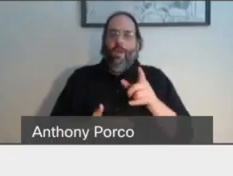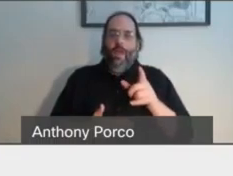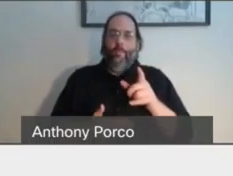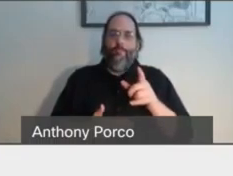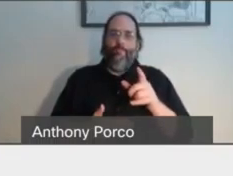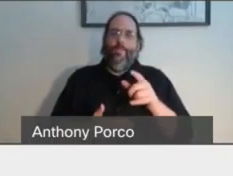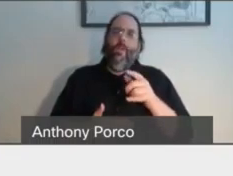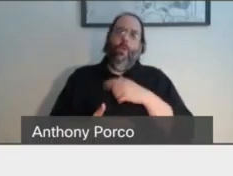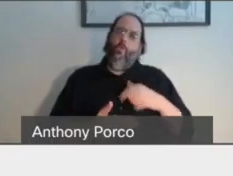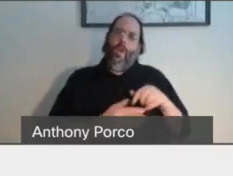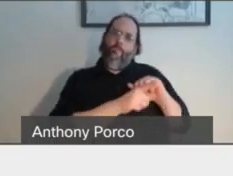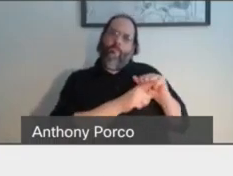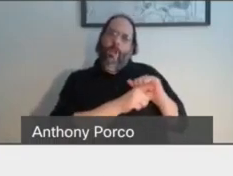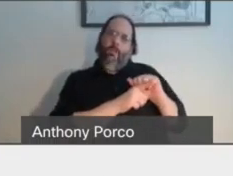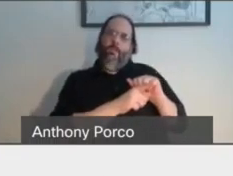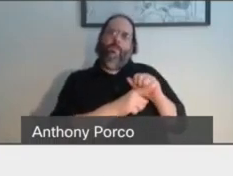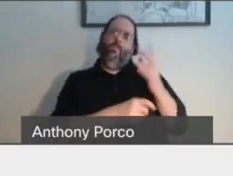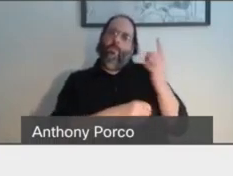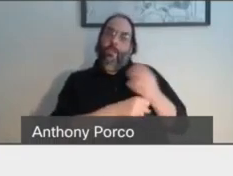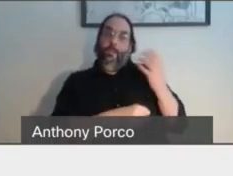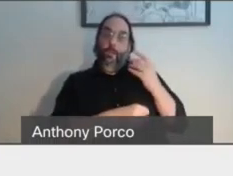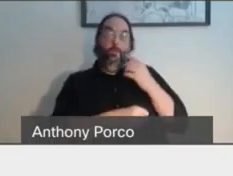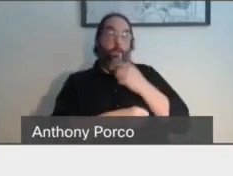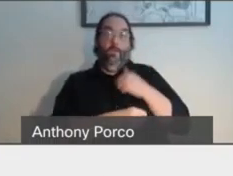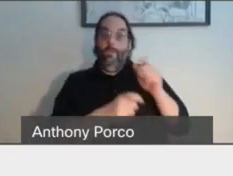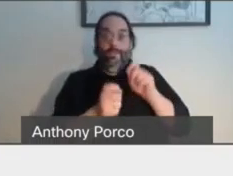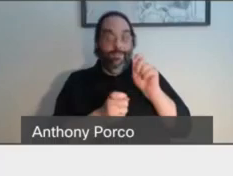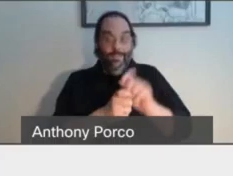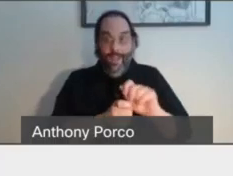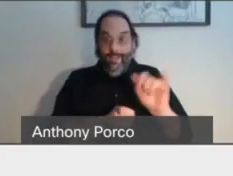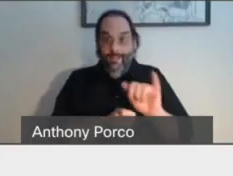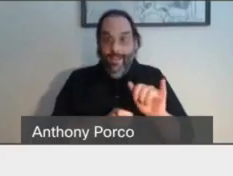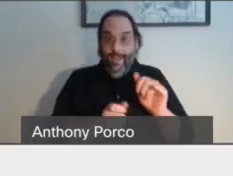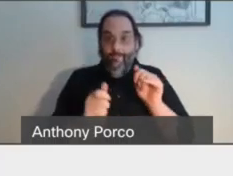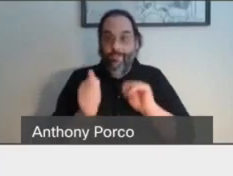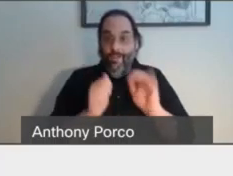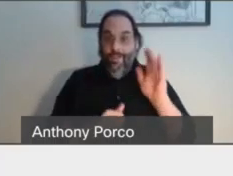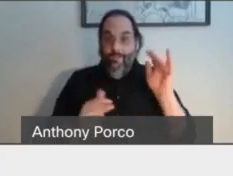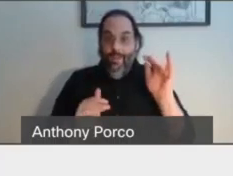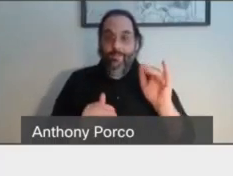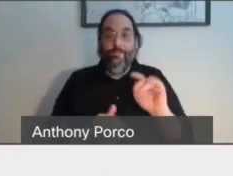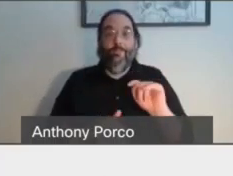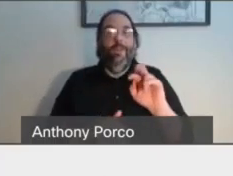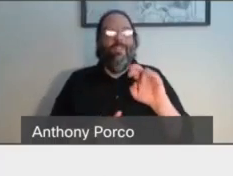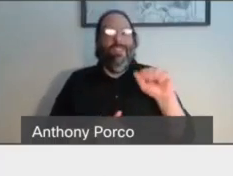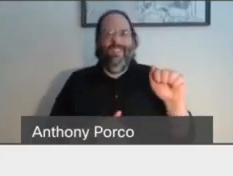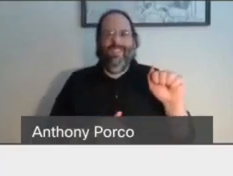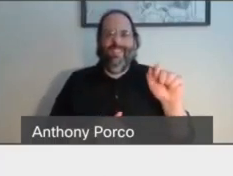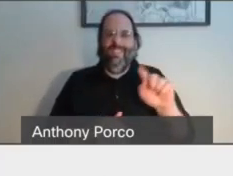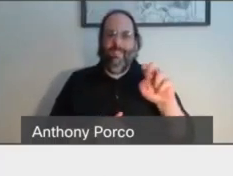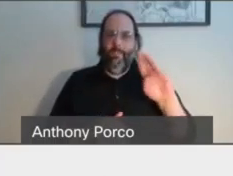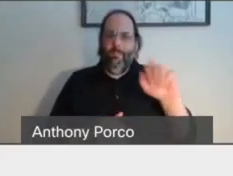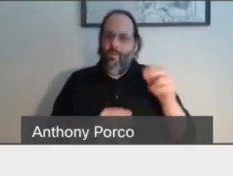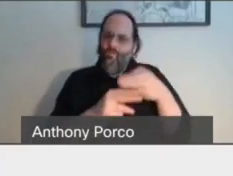couple of days ago, and I was told it was exactly the show as it would be. But Teresa Zumba was far shorter the other day